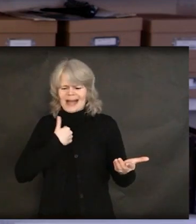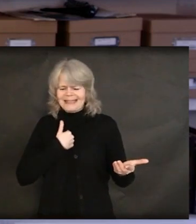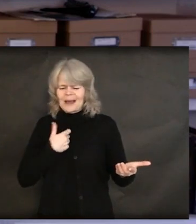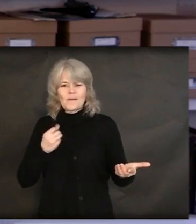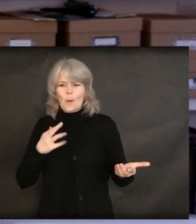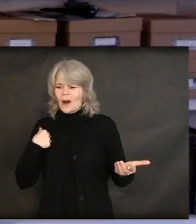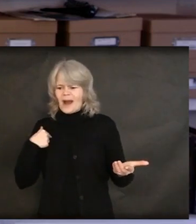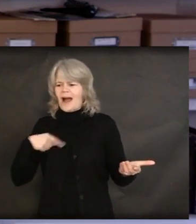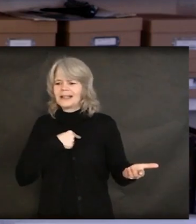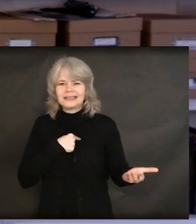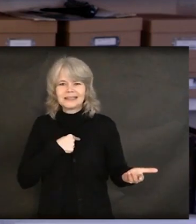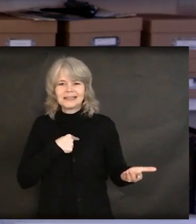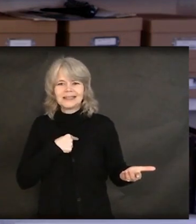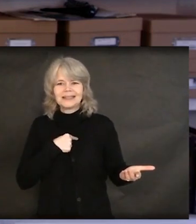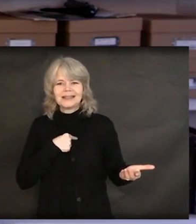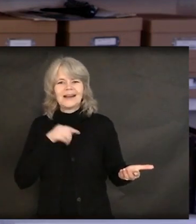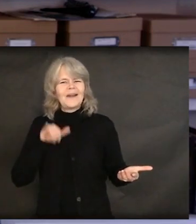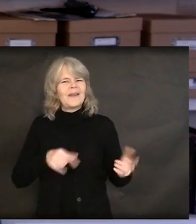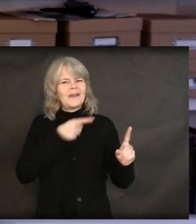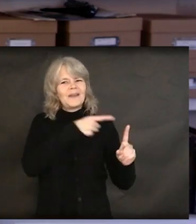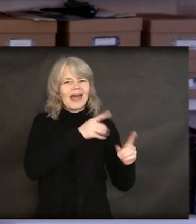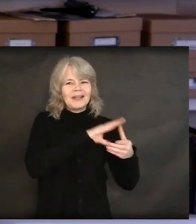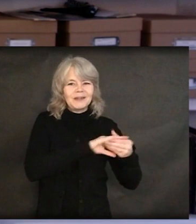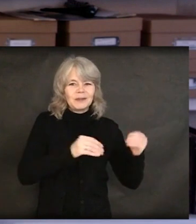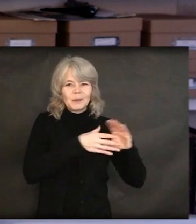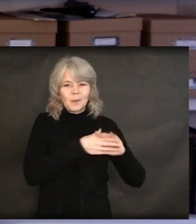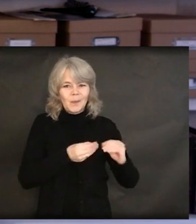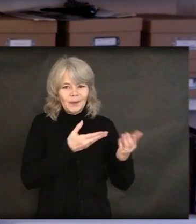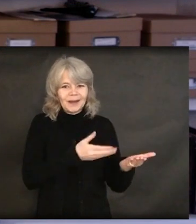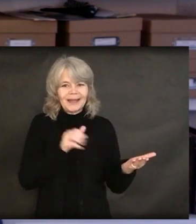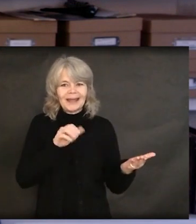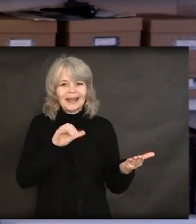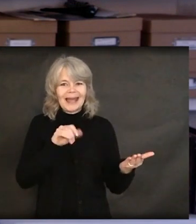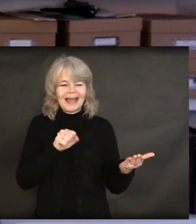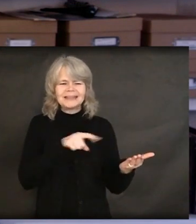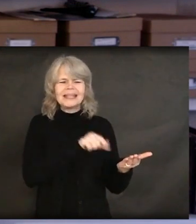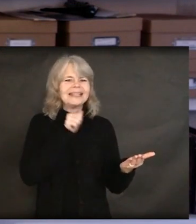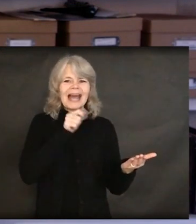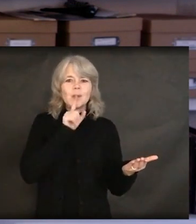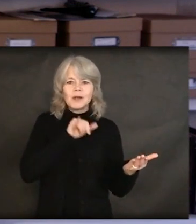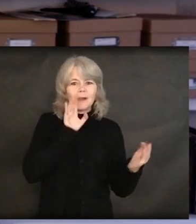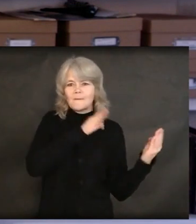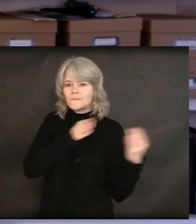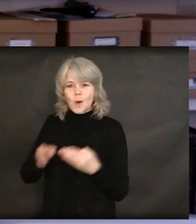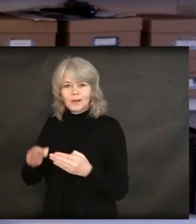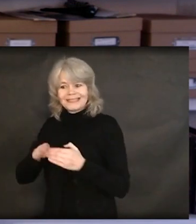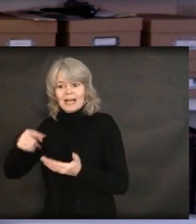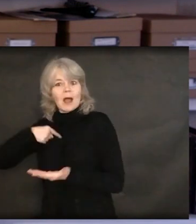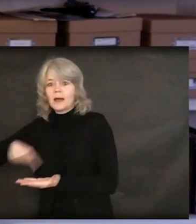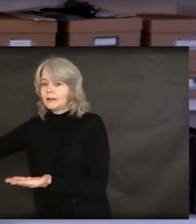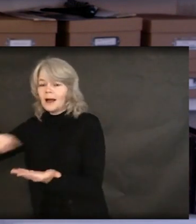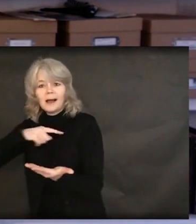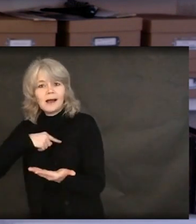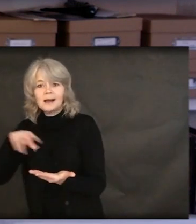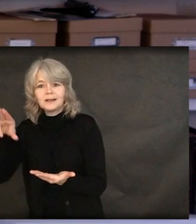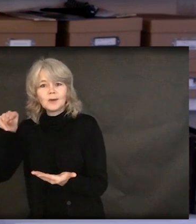In fact, maybe this story is not really about us, at least not primarily. What if